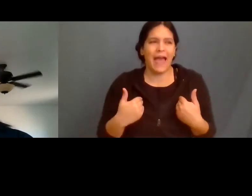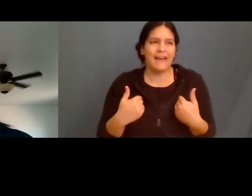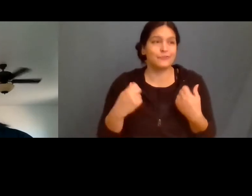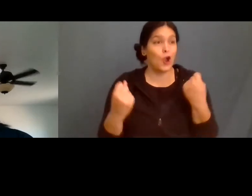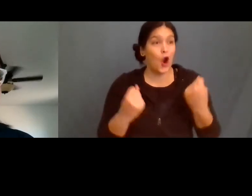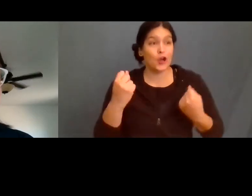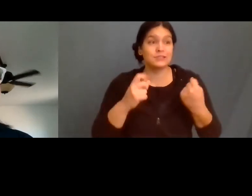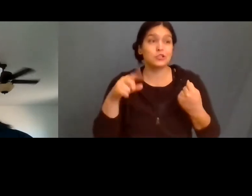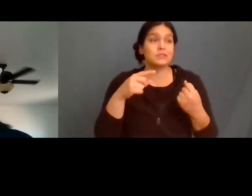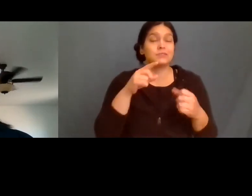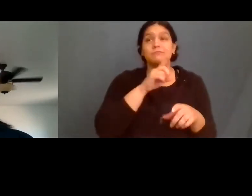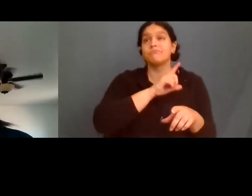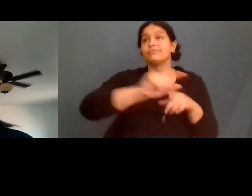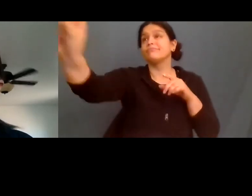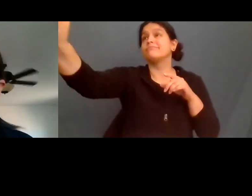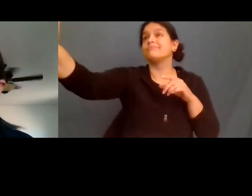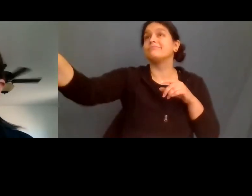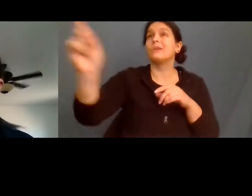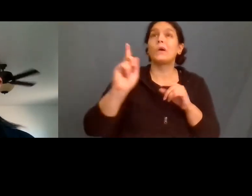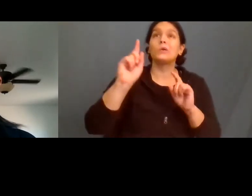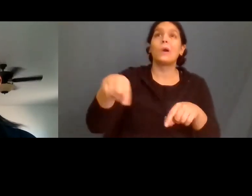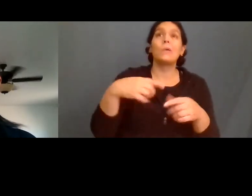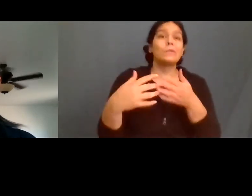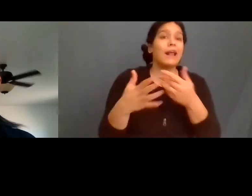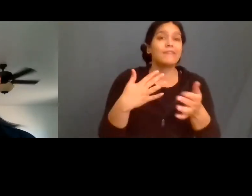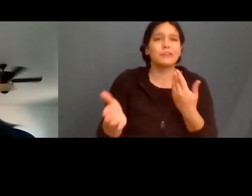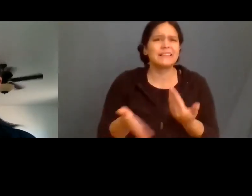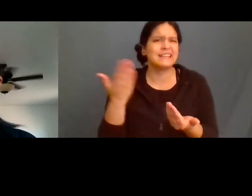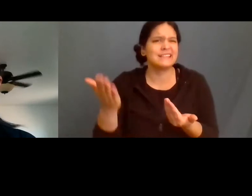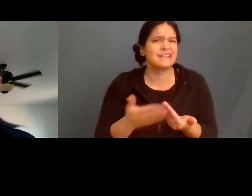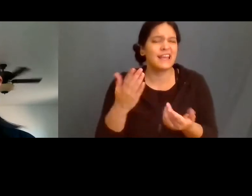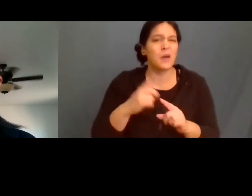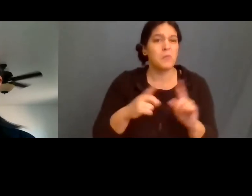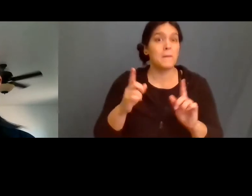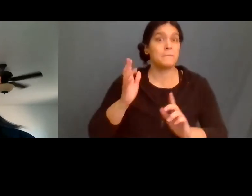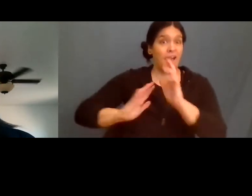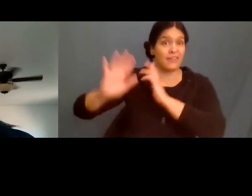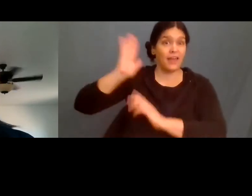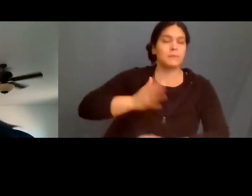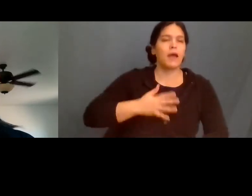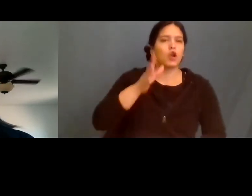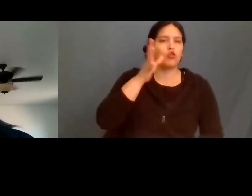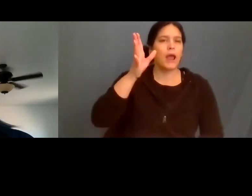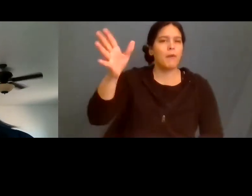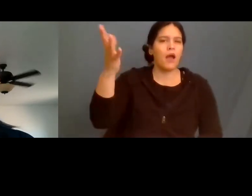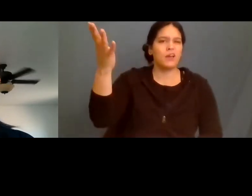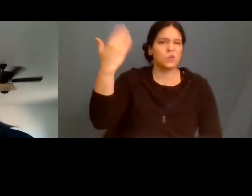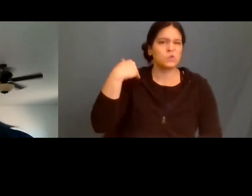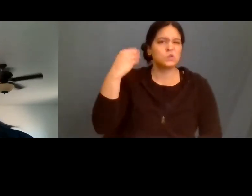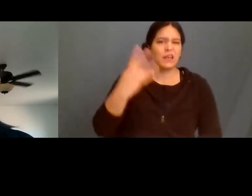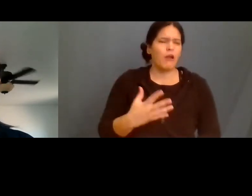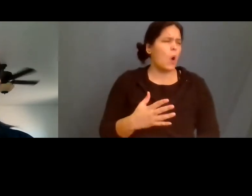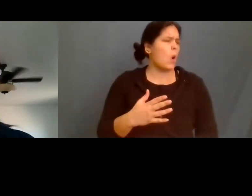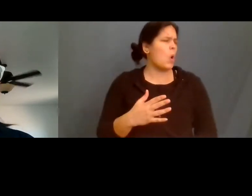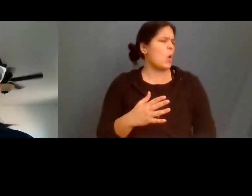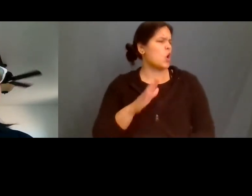into Winder Rock, take care of whatever. But back then, my grandma used to say that, oh, he was never home. He was